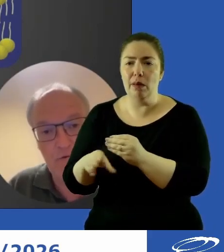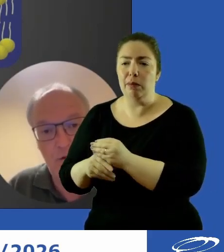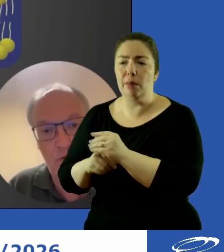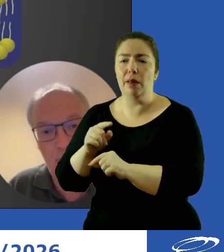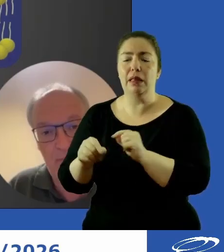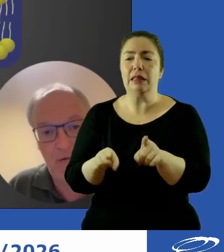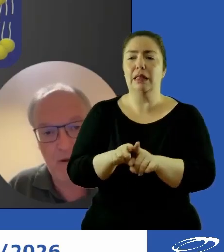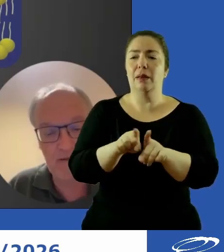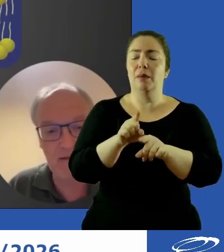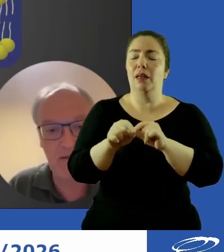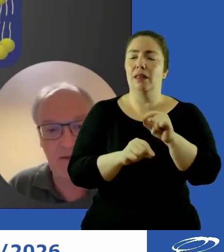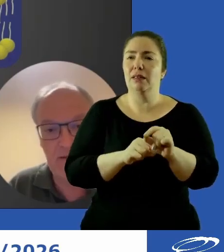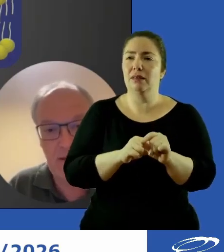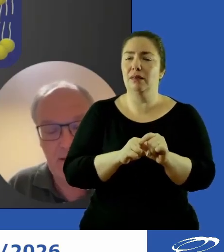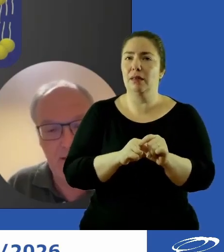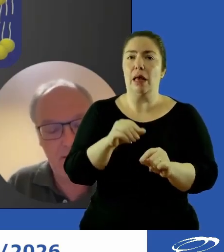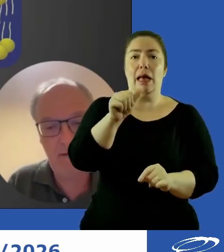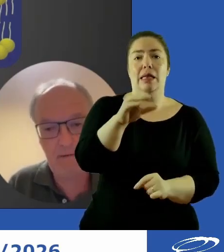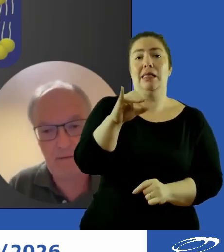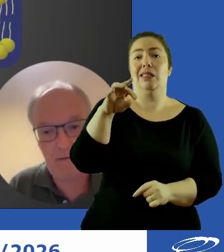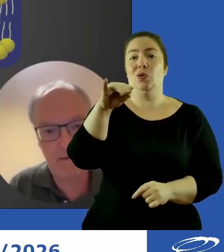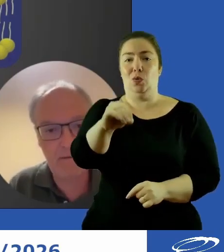to other amino acids in